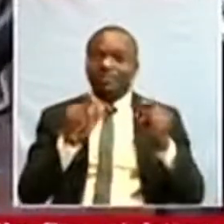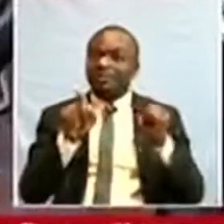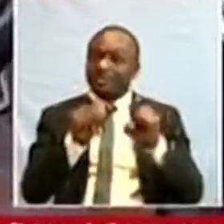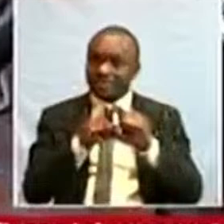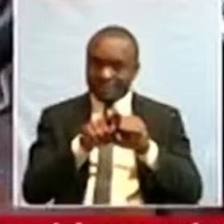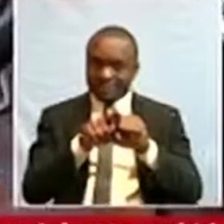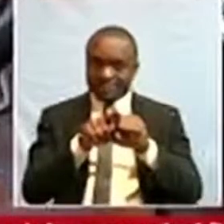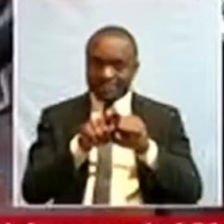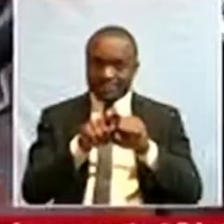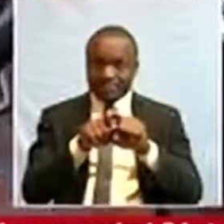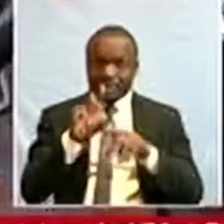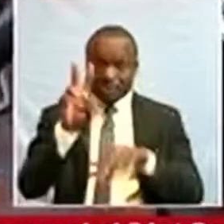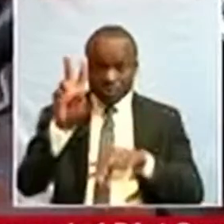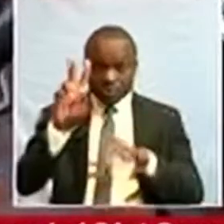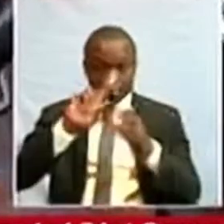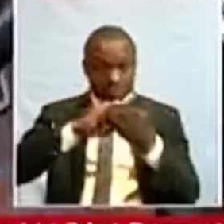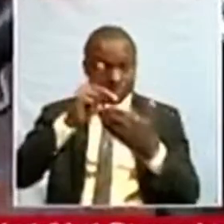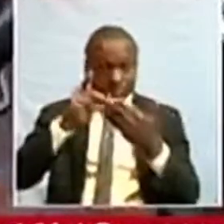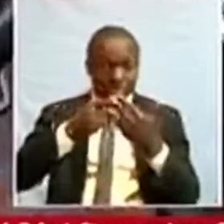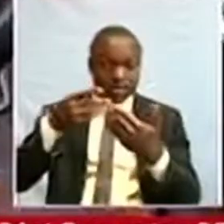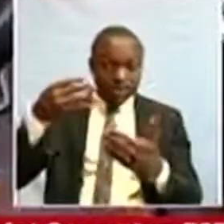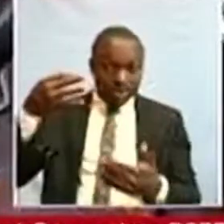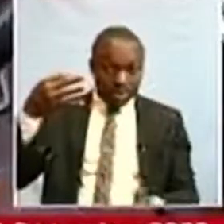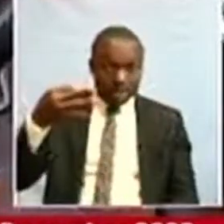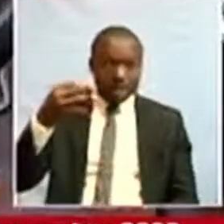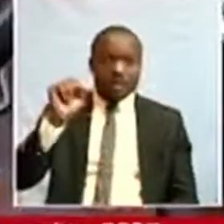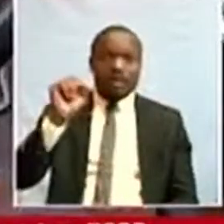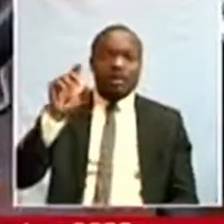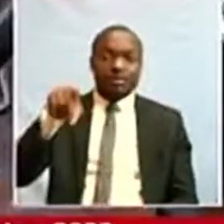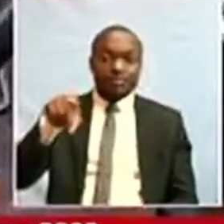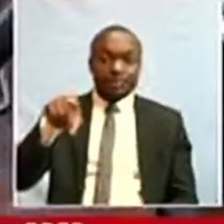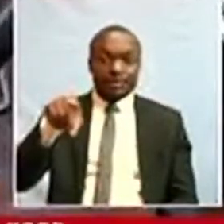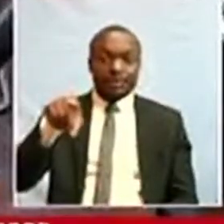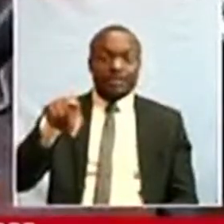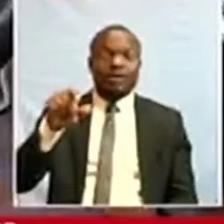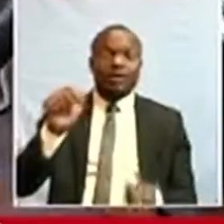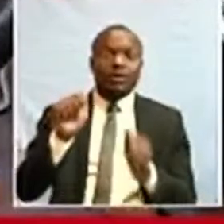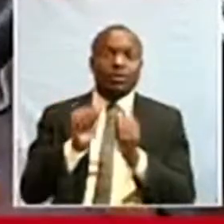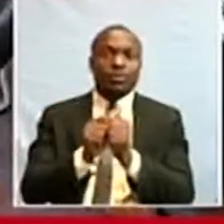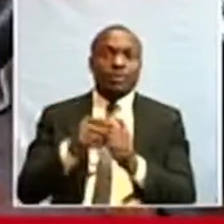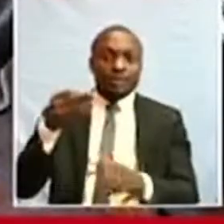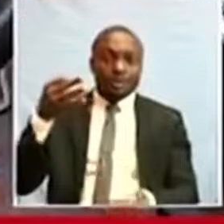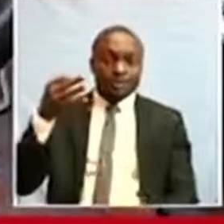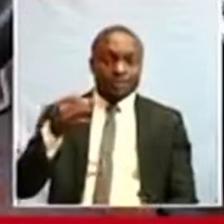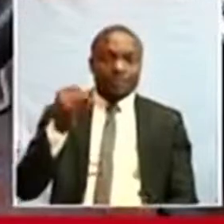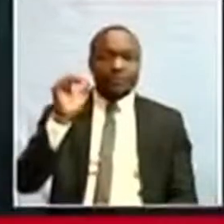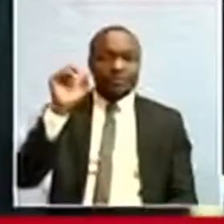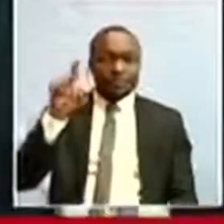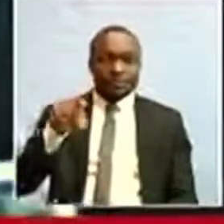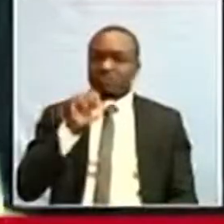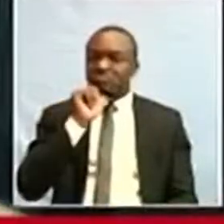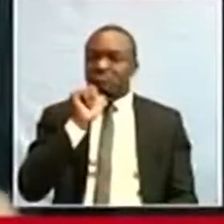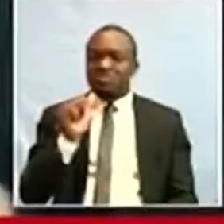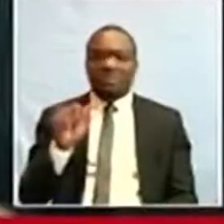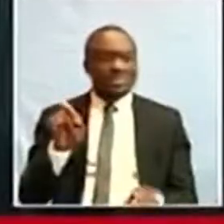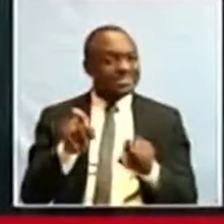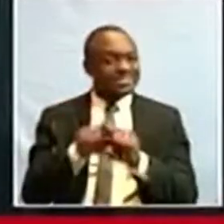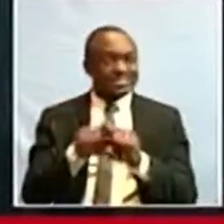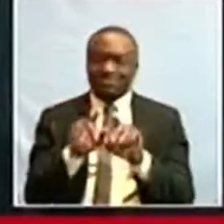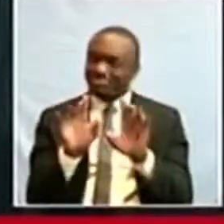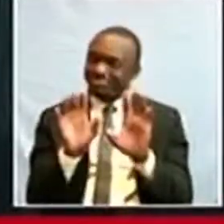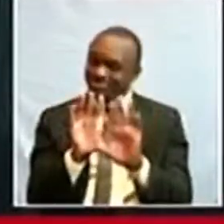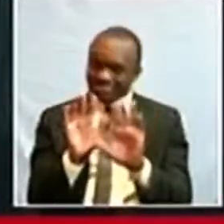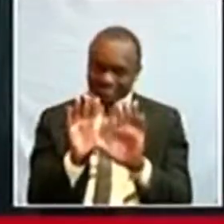been that the two programs, the FSP and the FISIP, are not connected, are not